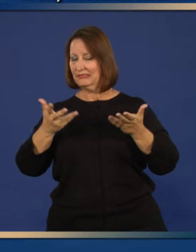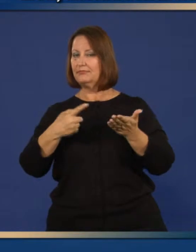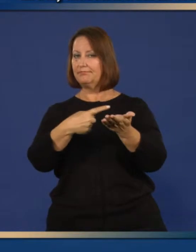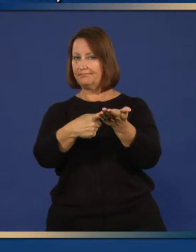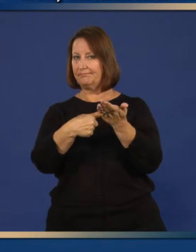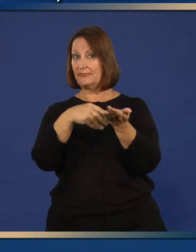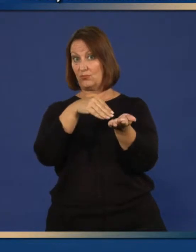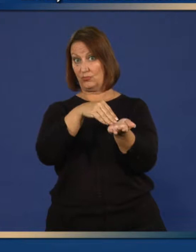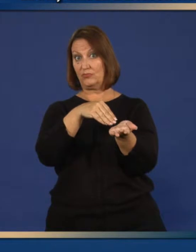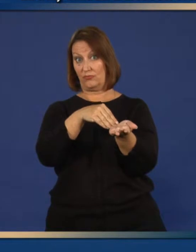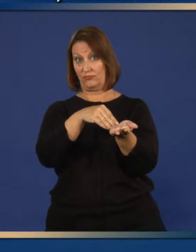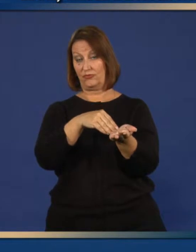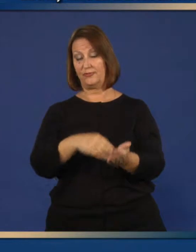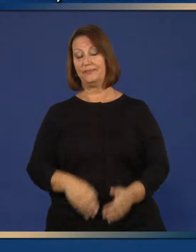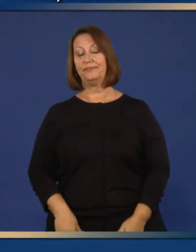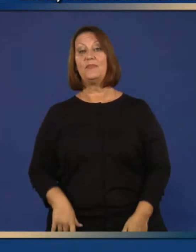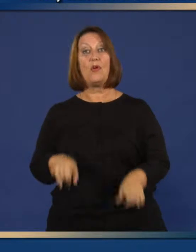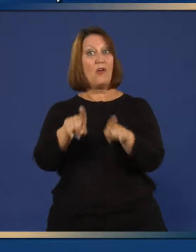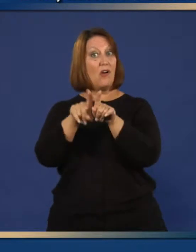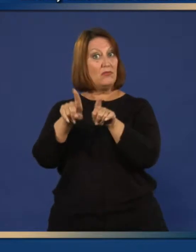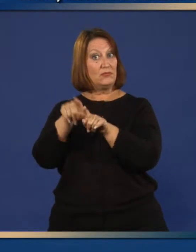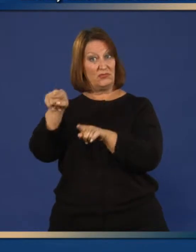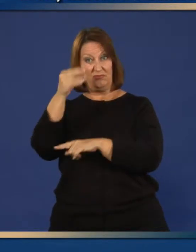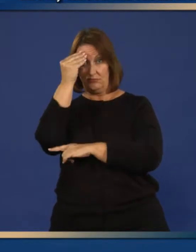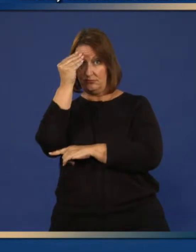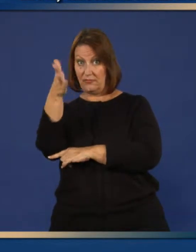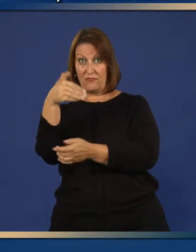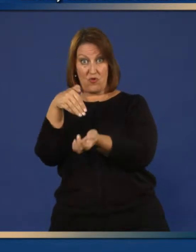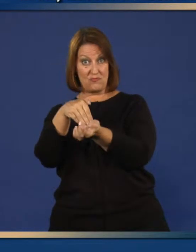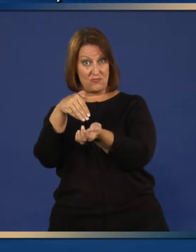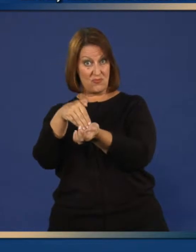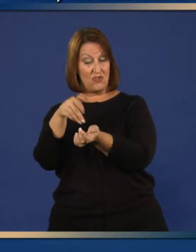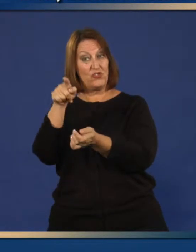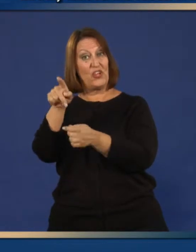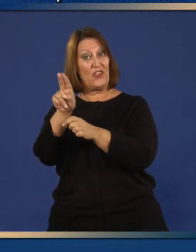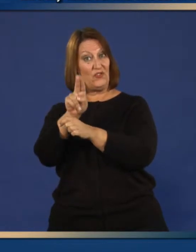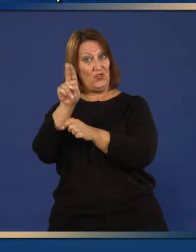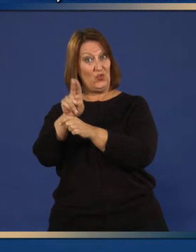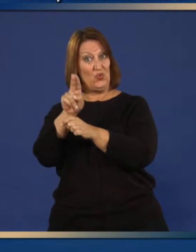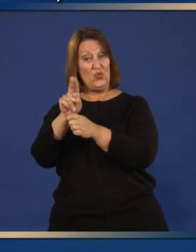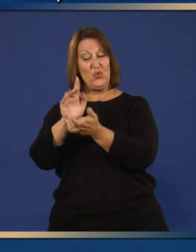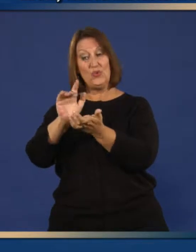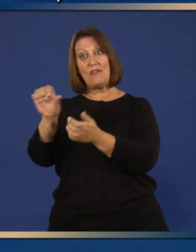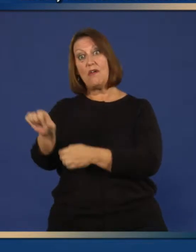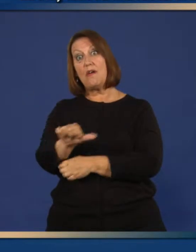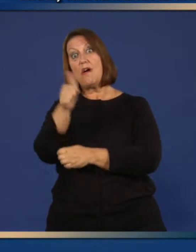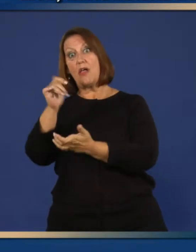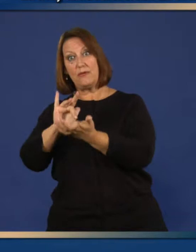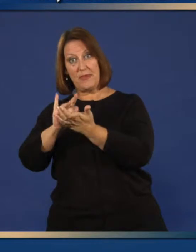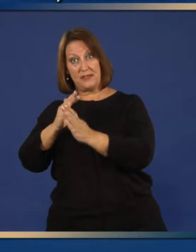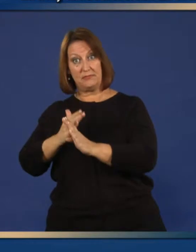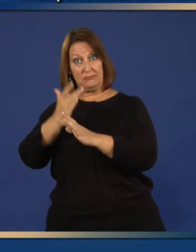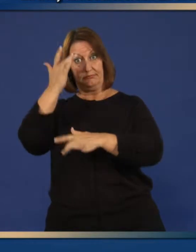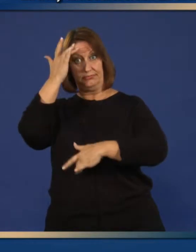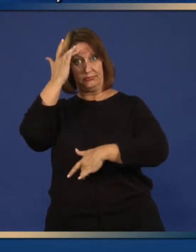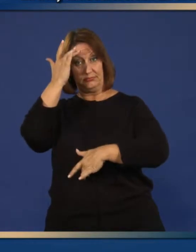Tell your healthcare provider if you have gotten any other vaccines in the past 4 weeks.